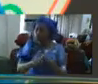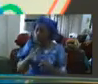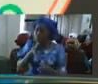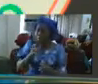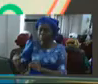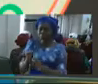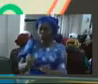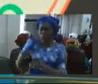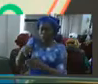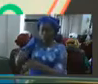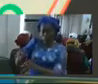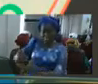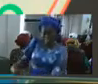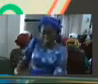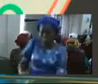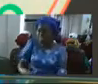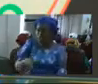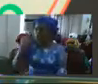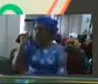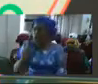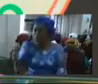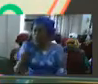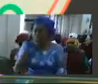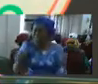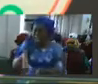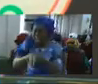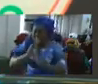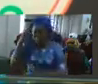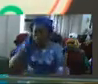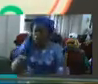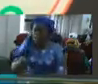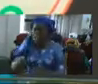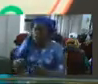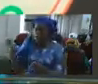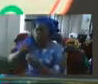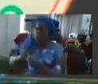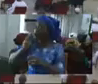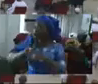Why? Mama knows the correct salt.